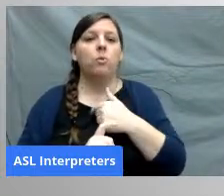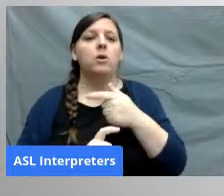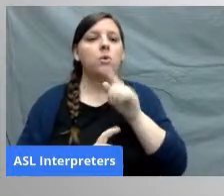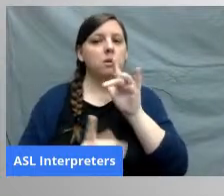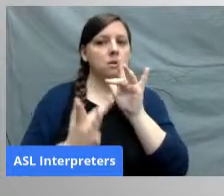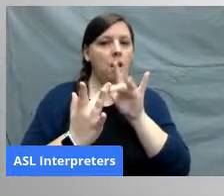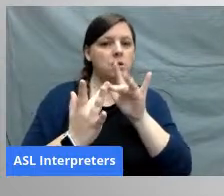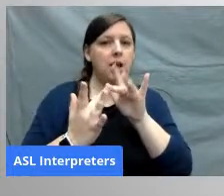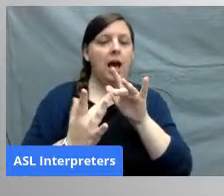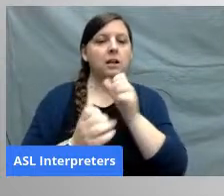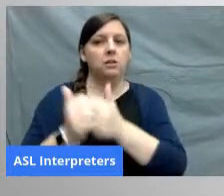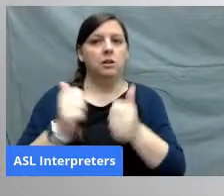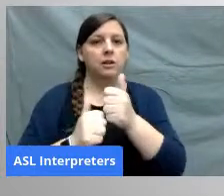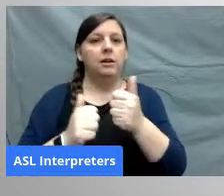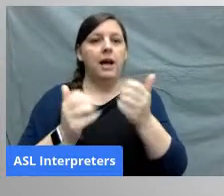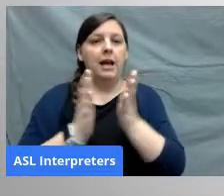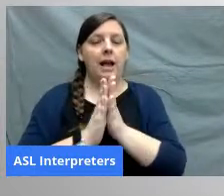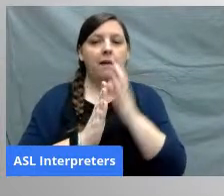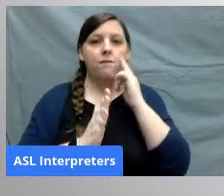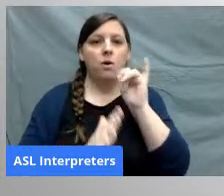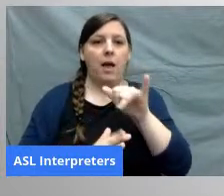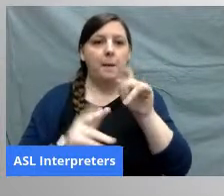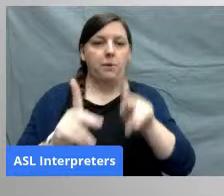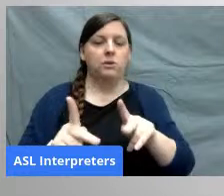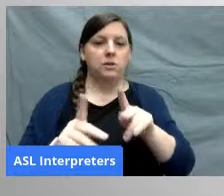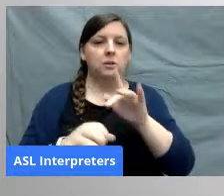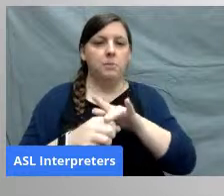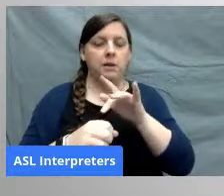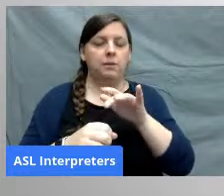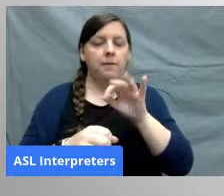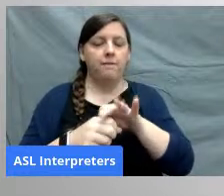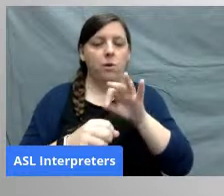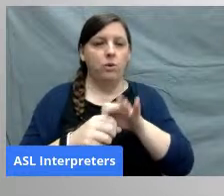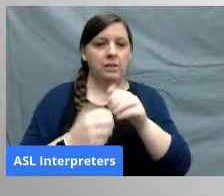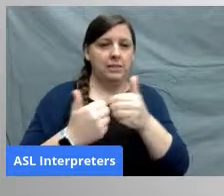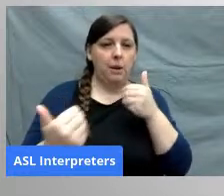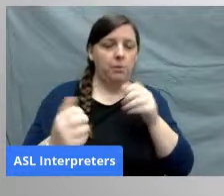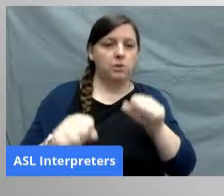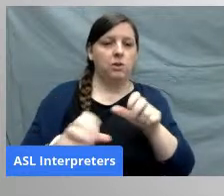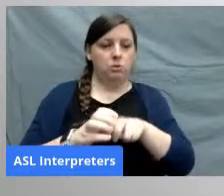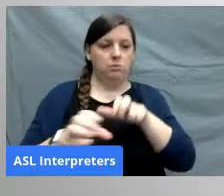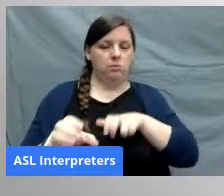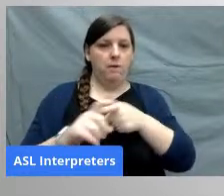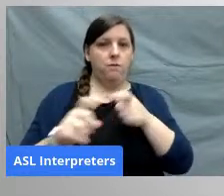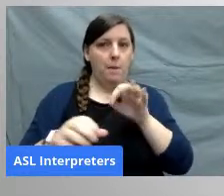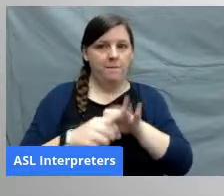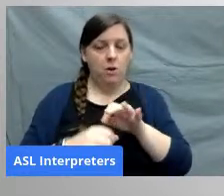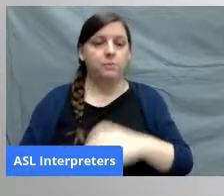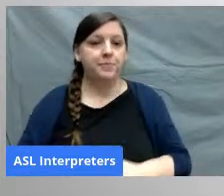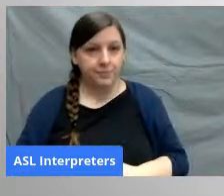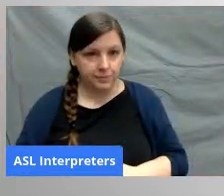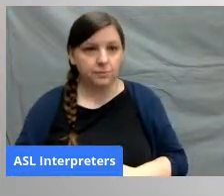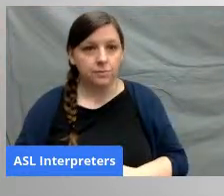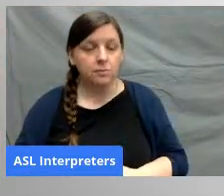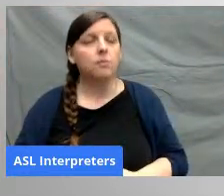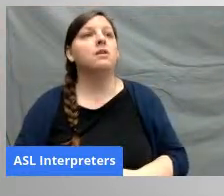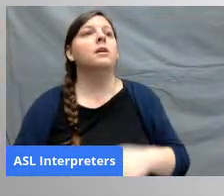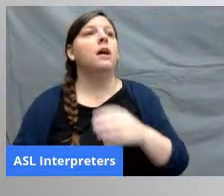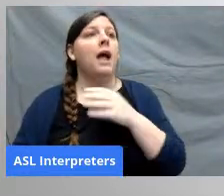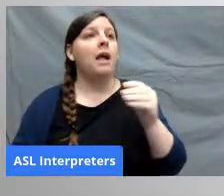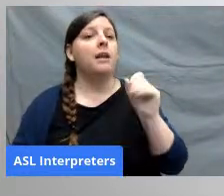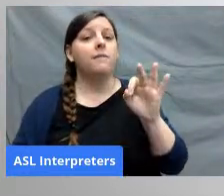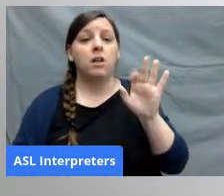can recuse yourself from that vote. And if there is like a